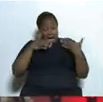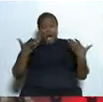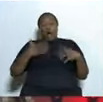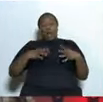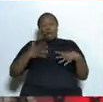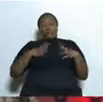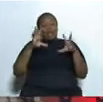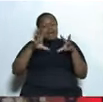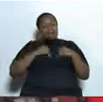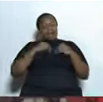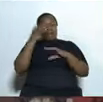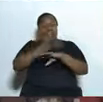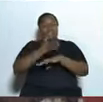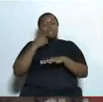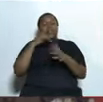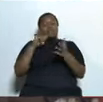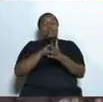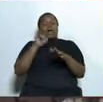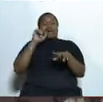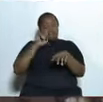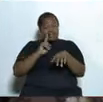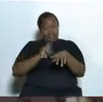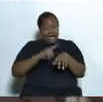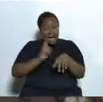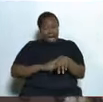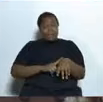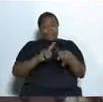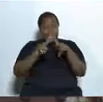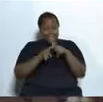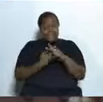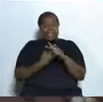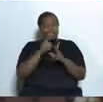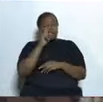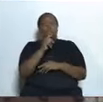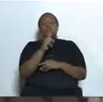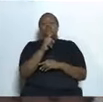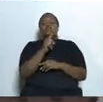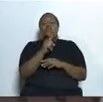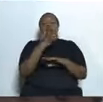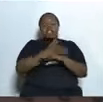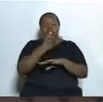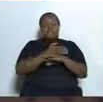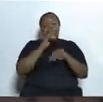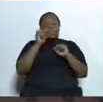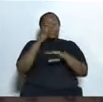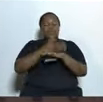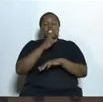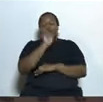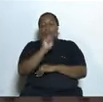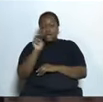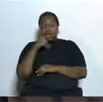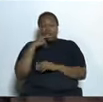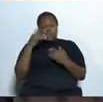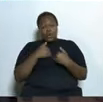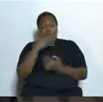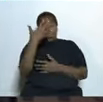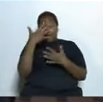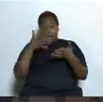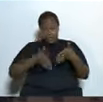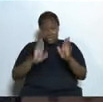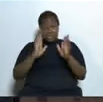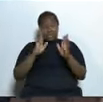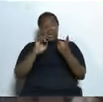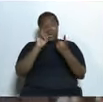deceived so that when he palms off the greatest deception of the Antichrist, he can deceive millions. So here are 5 ways to identify a cult.